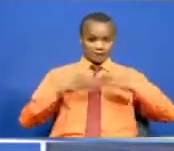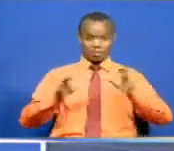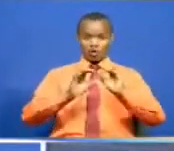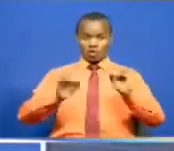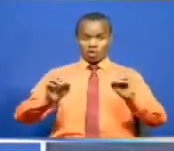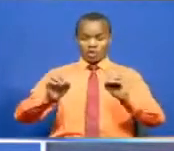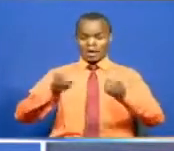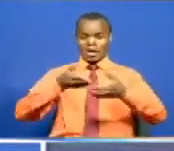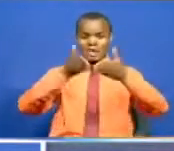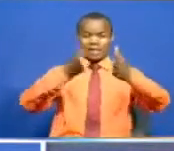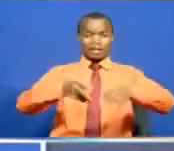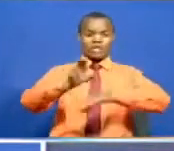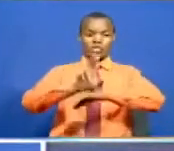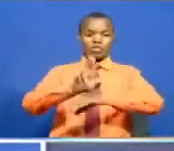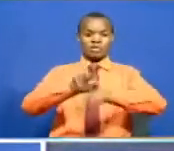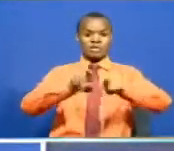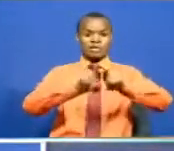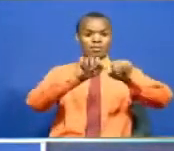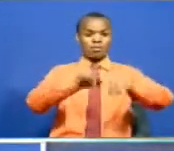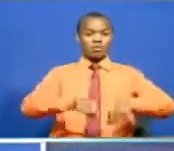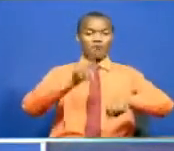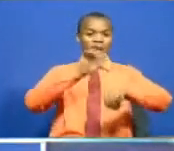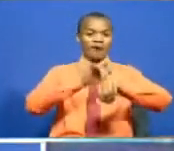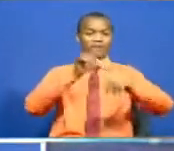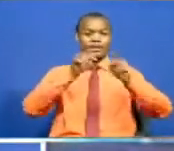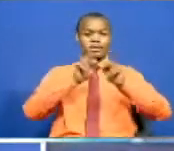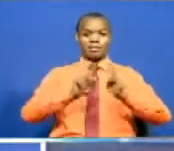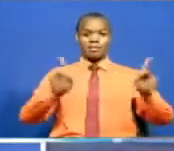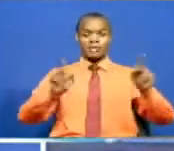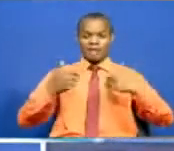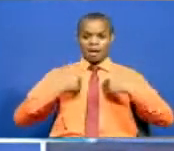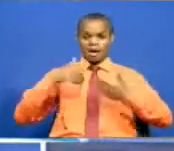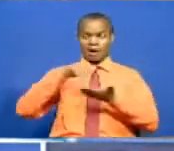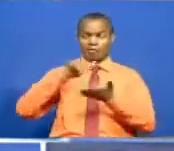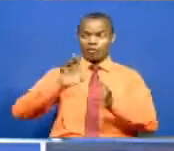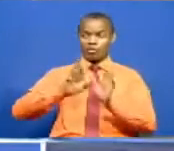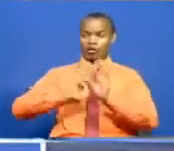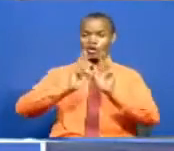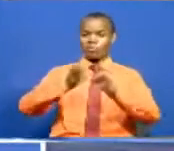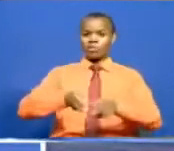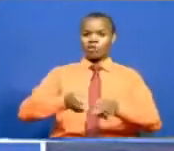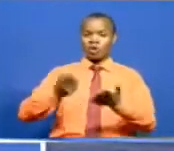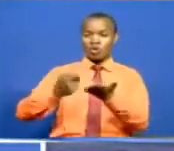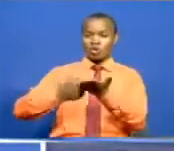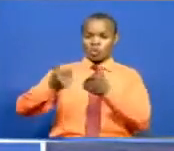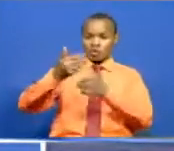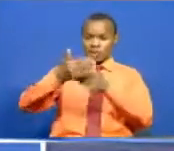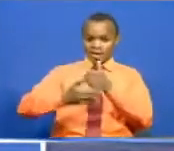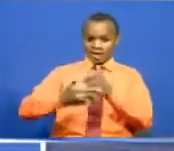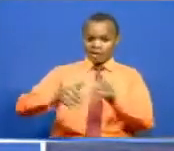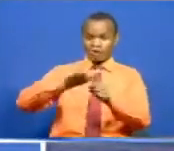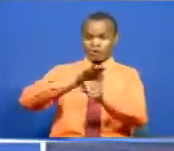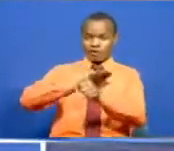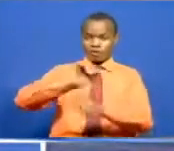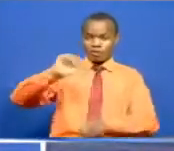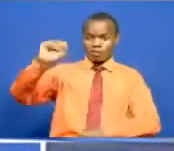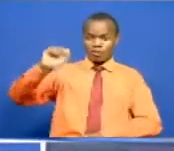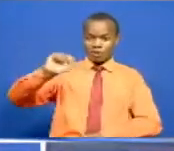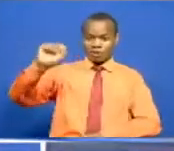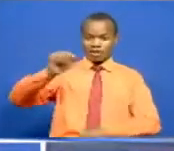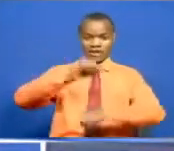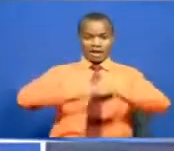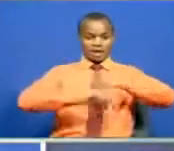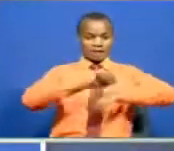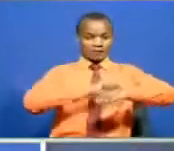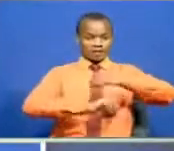that may cause disharmony among communities. Gladys Mungai with details of the weekend that was filled with political